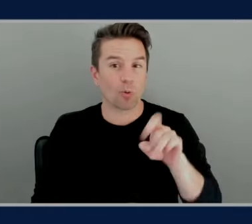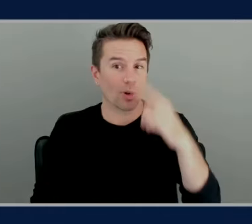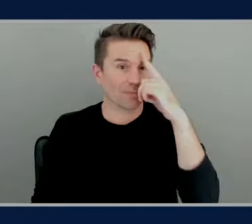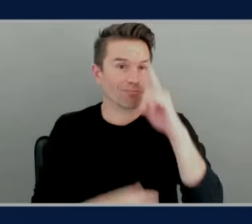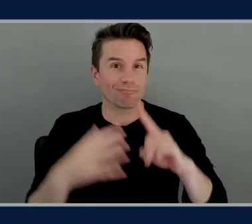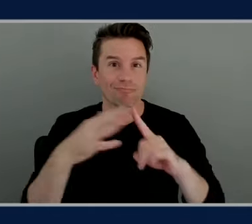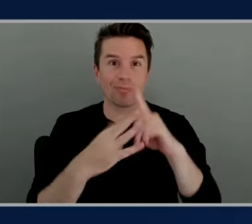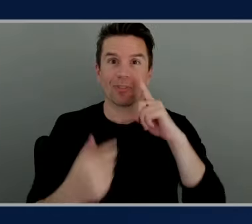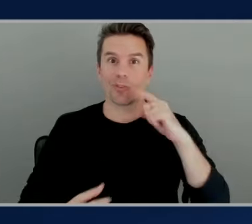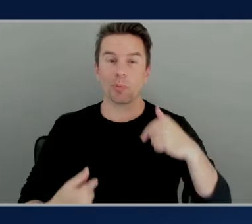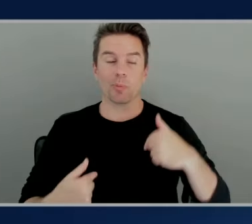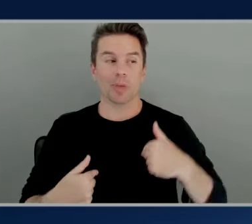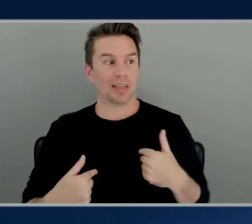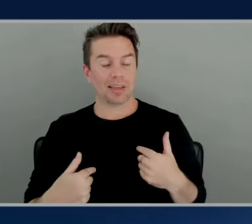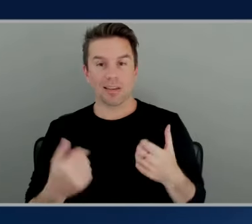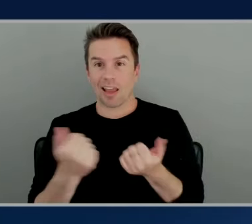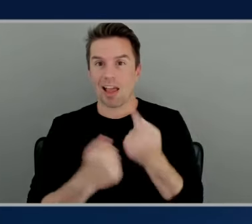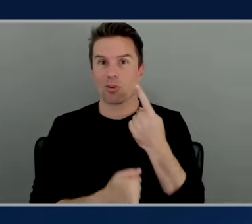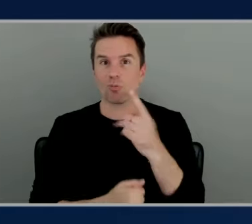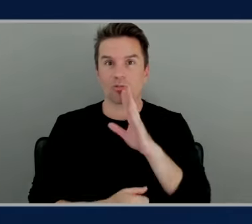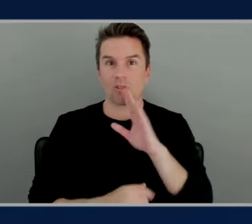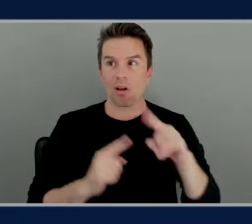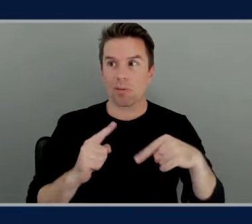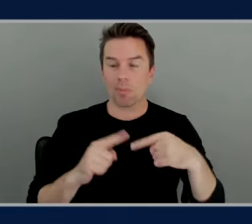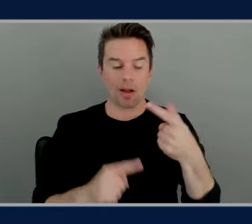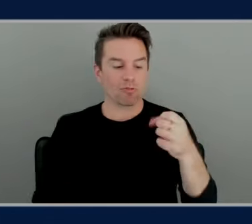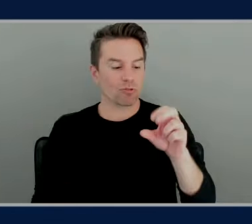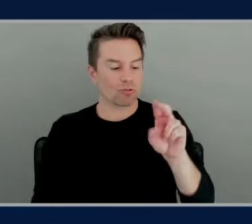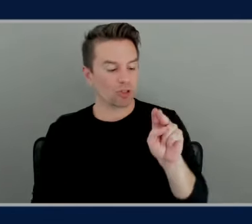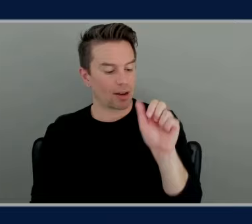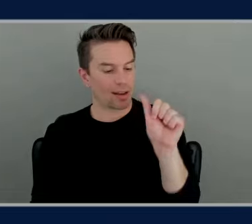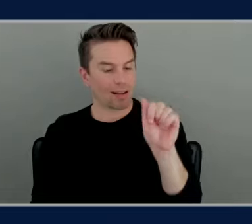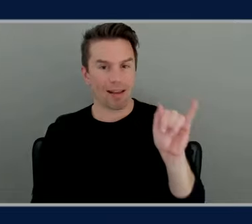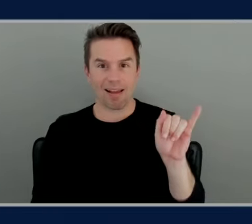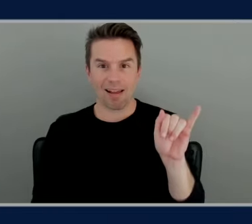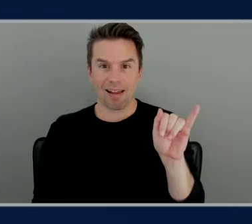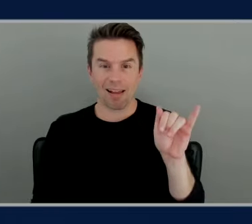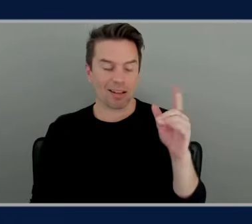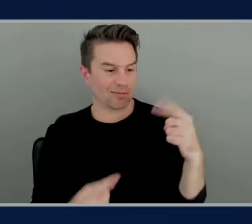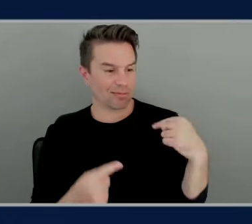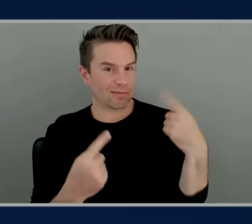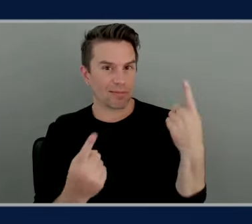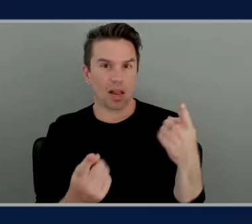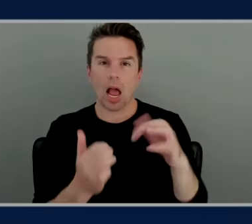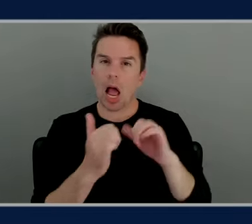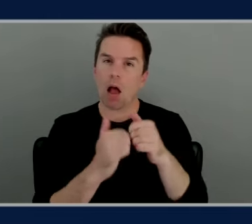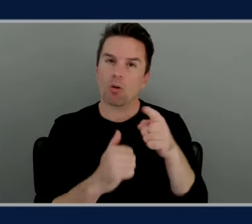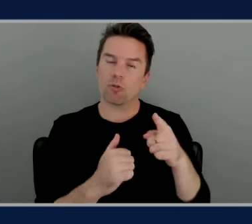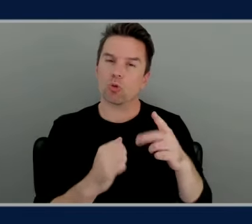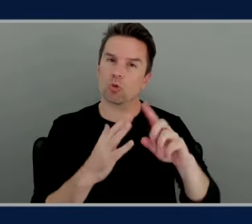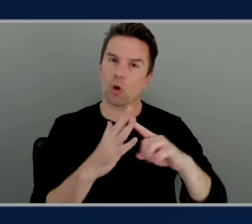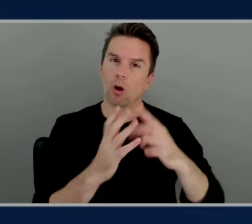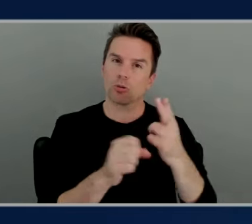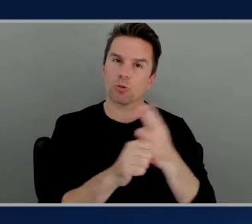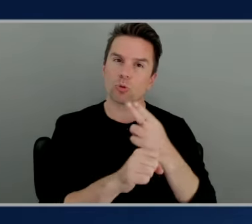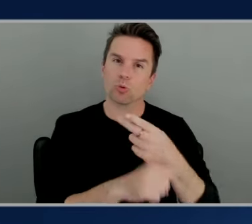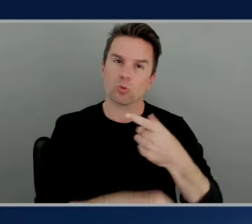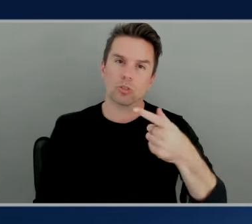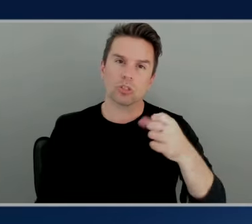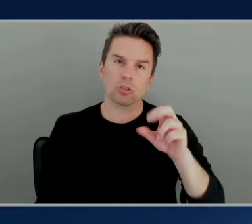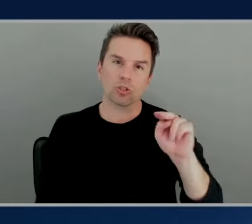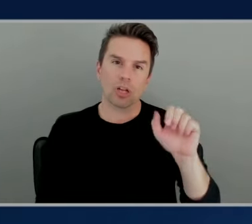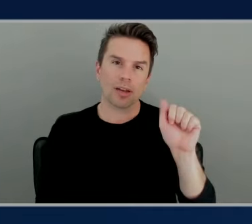Everybody's talking about generative AI at this point. How have you gotten started in leveraging generative AI to solve these sorts of